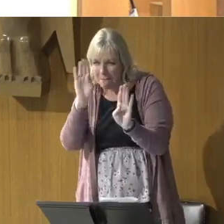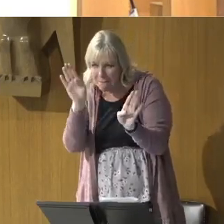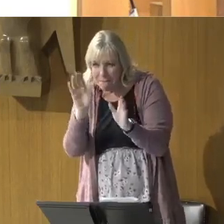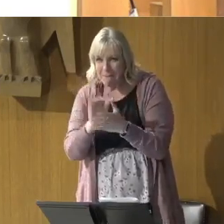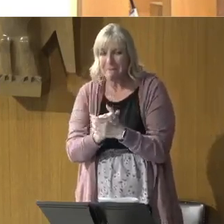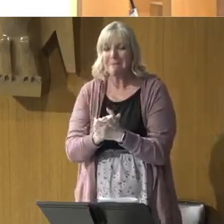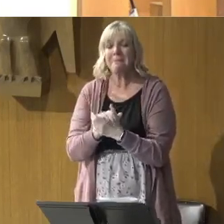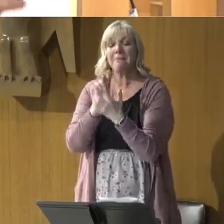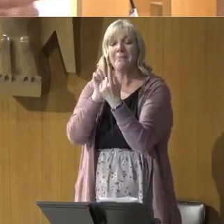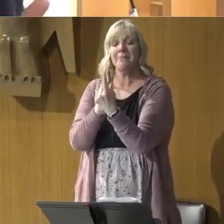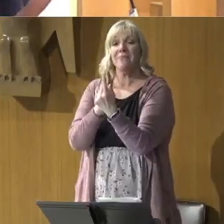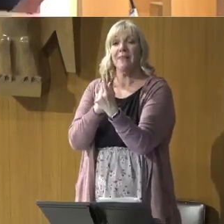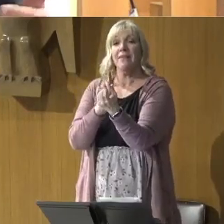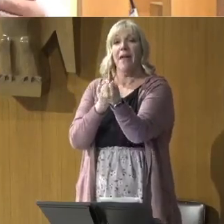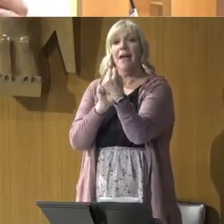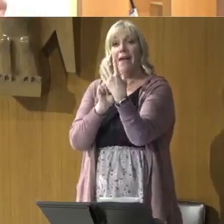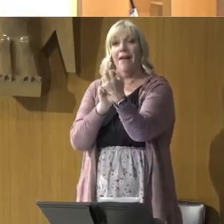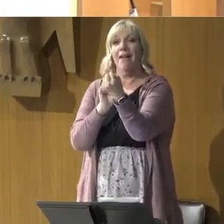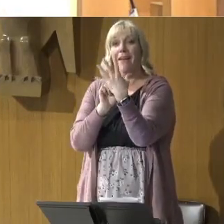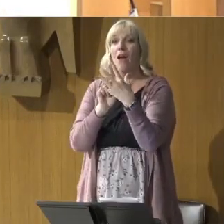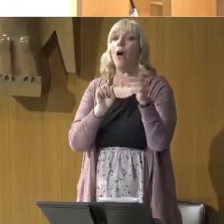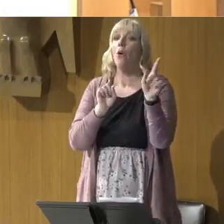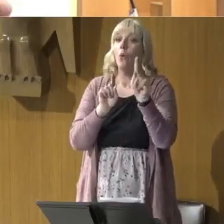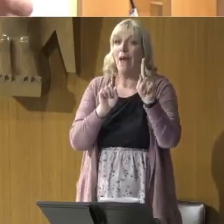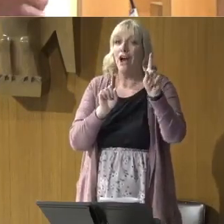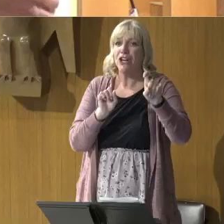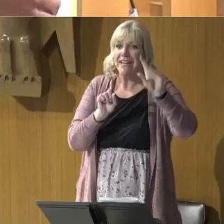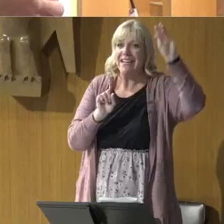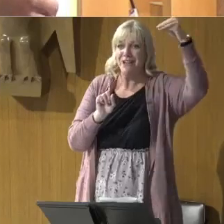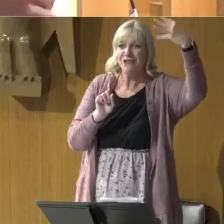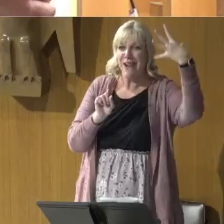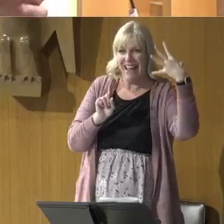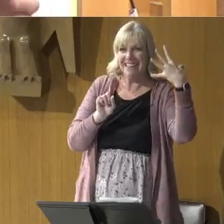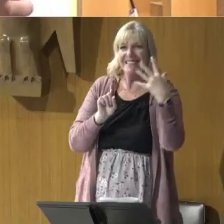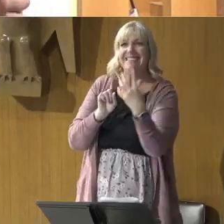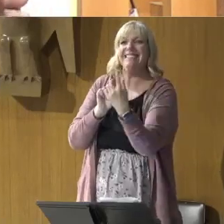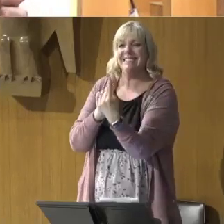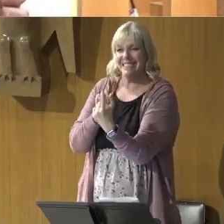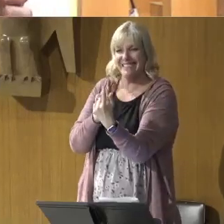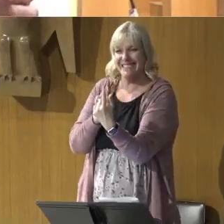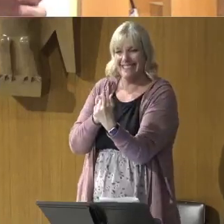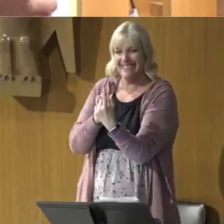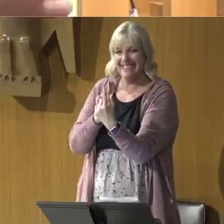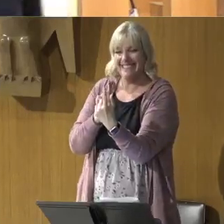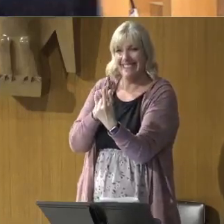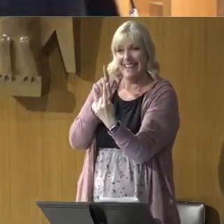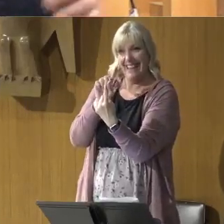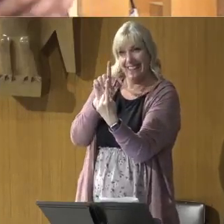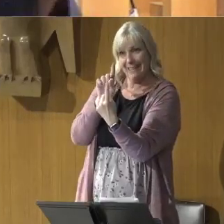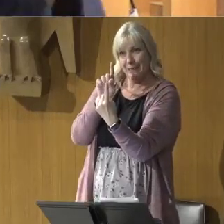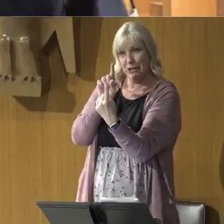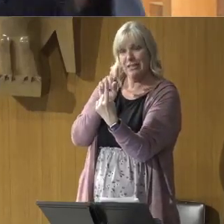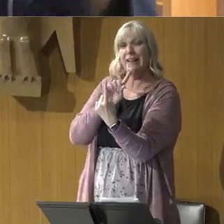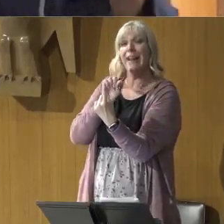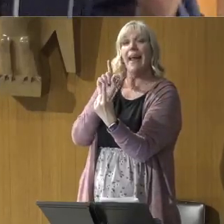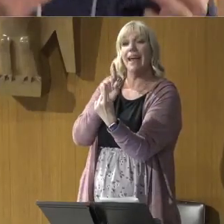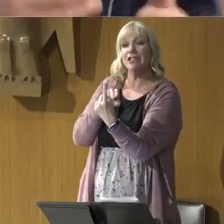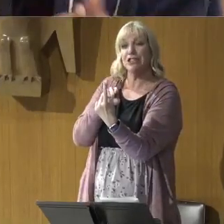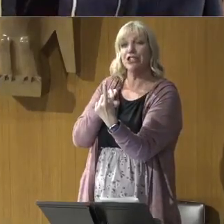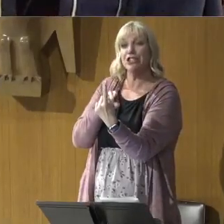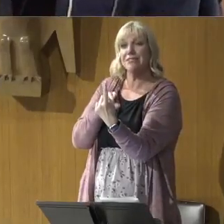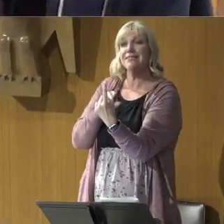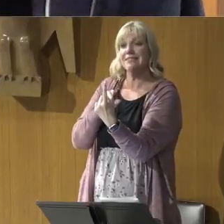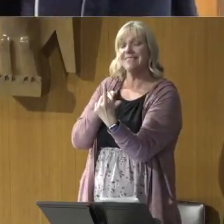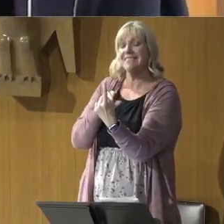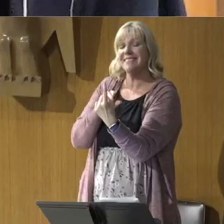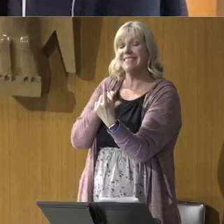and that second person is going to tell the first person where they need some grace in their life and then the first person is going to tell the second one